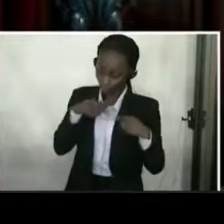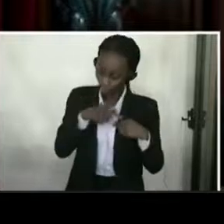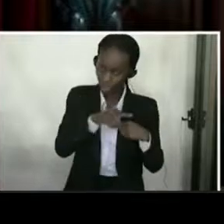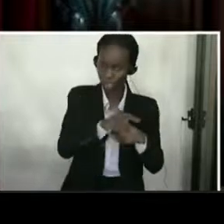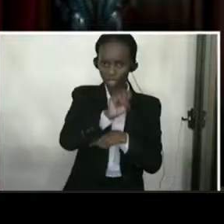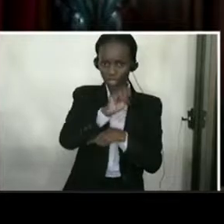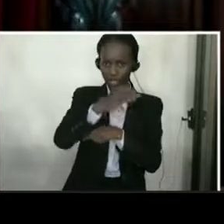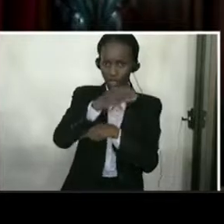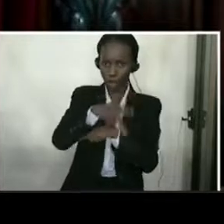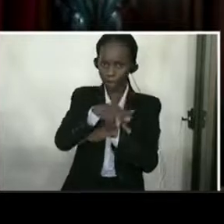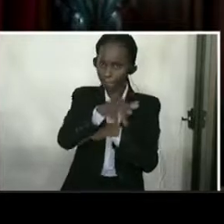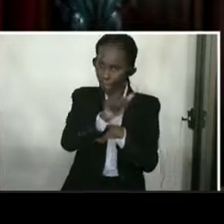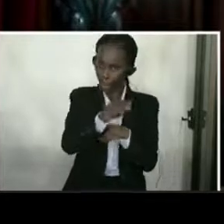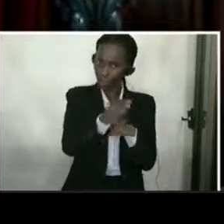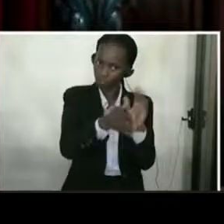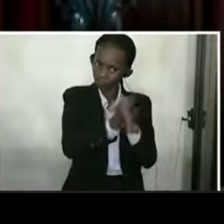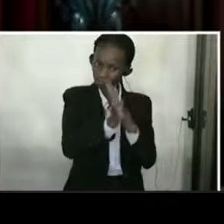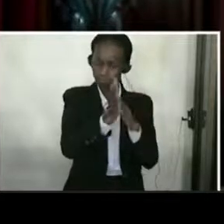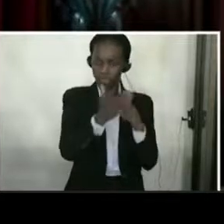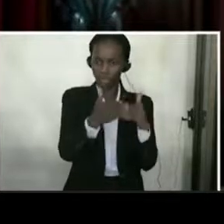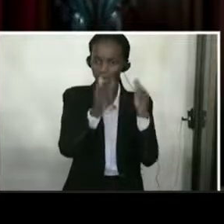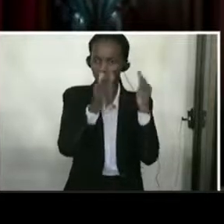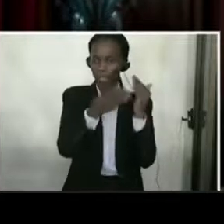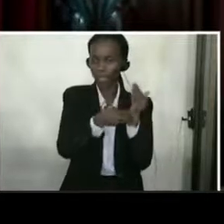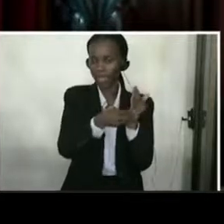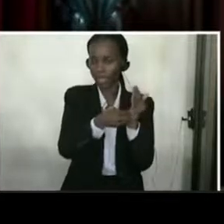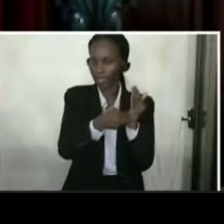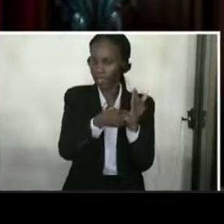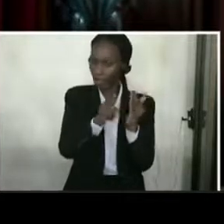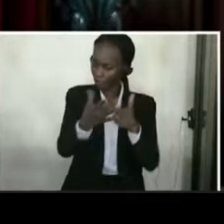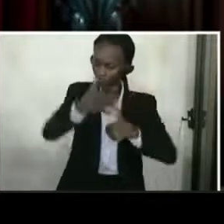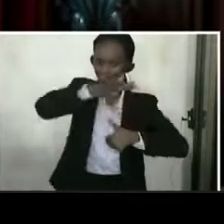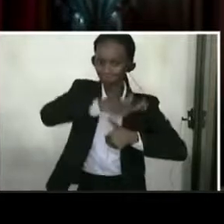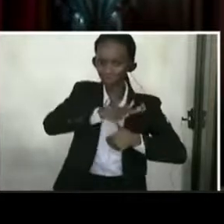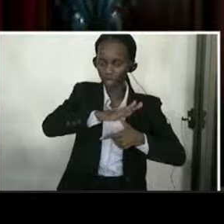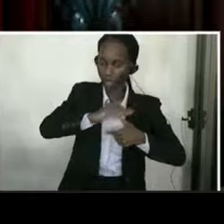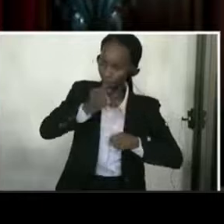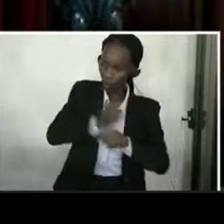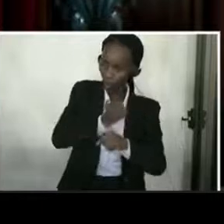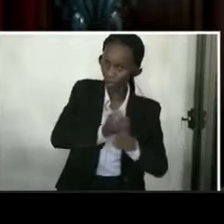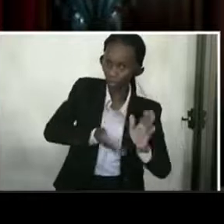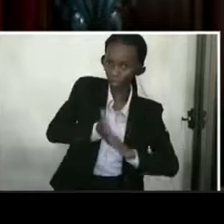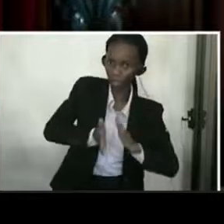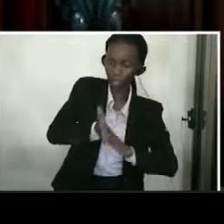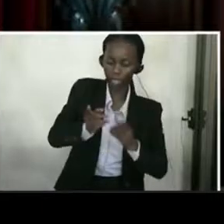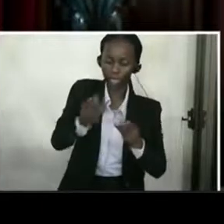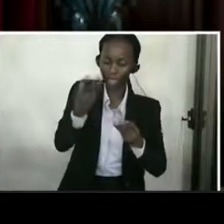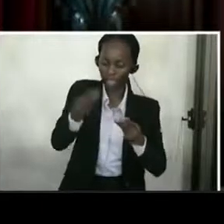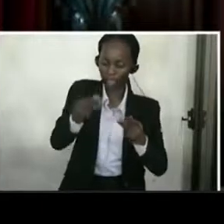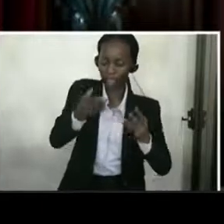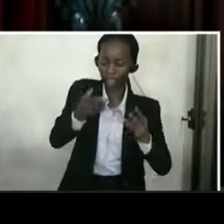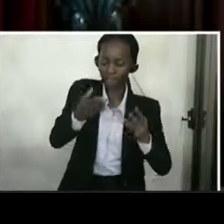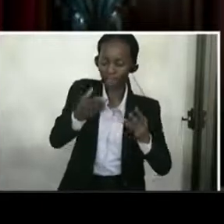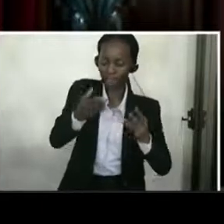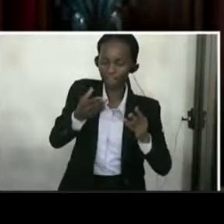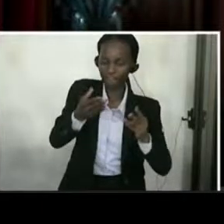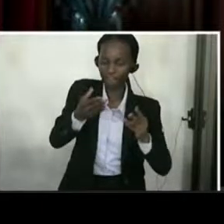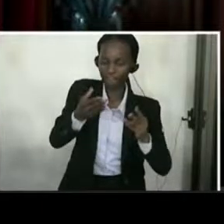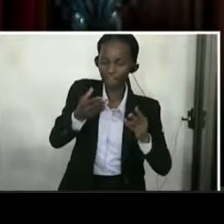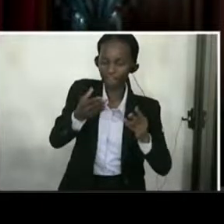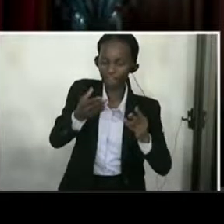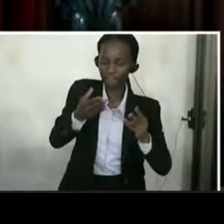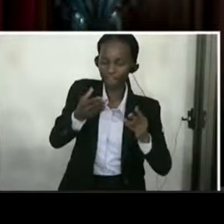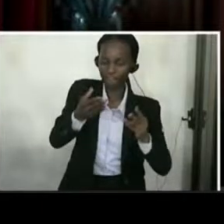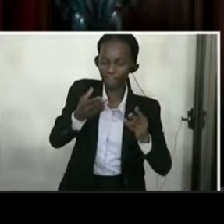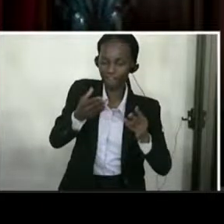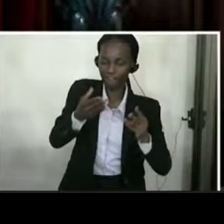must prioritize, be proactive, have interventions in instances where we can see challenges.